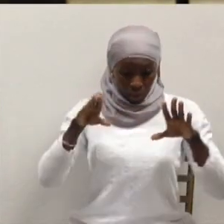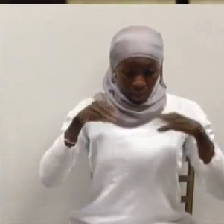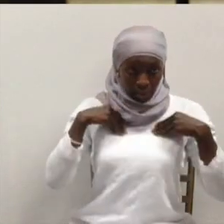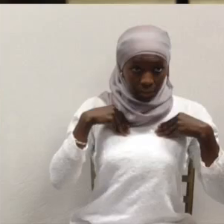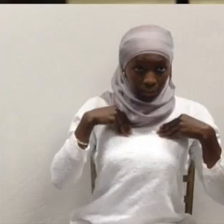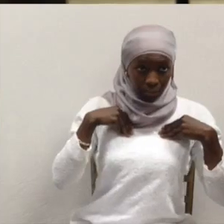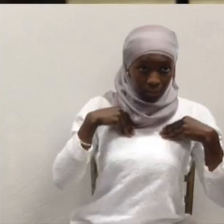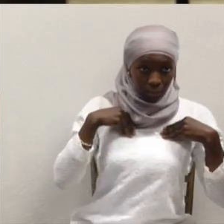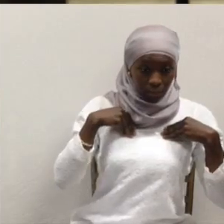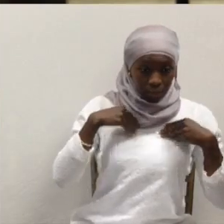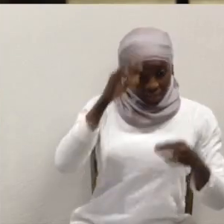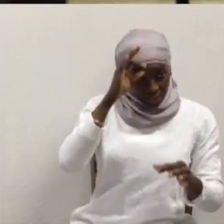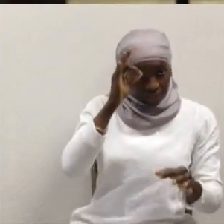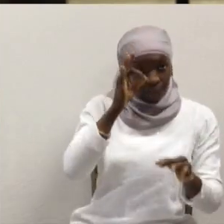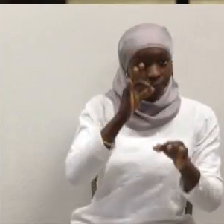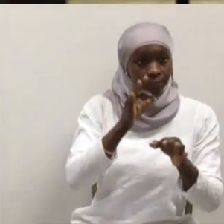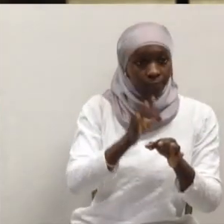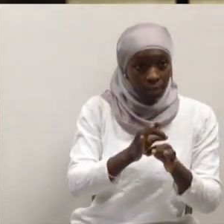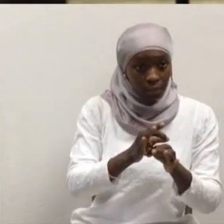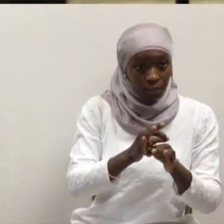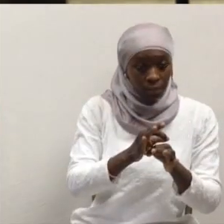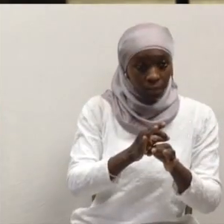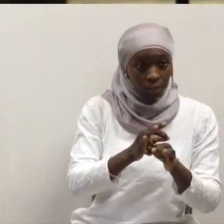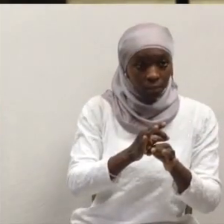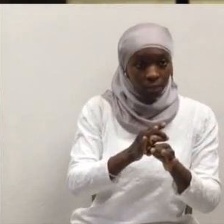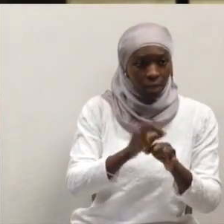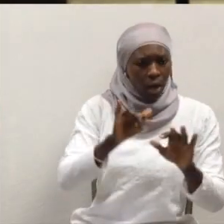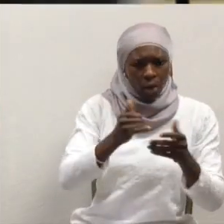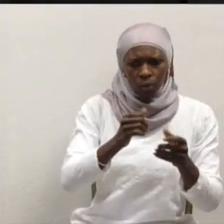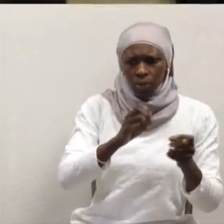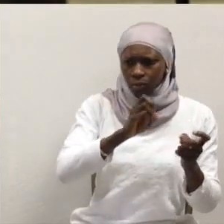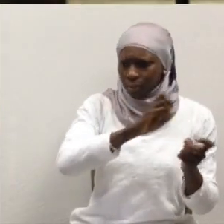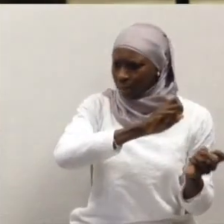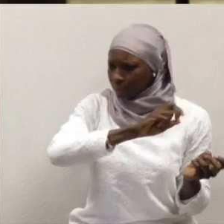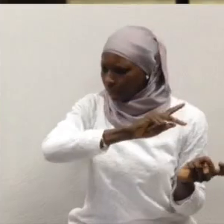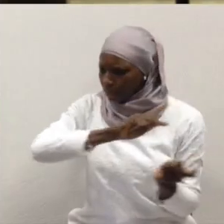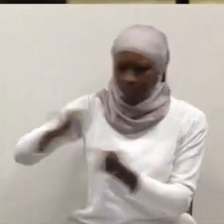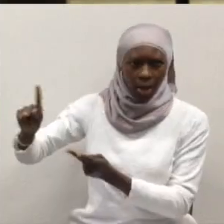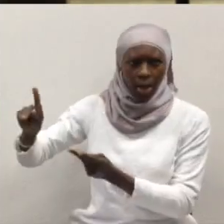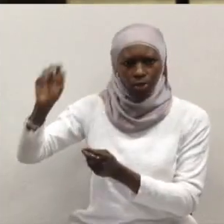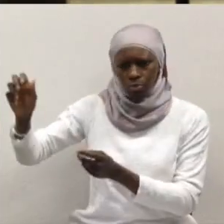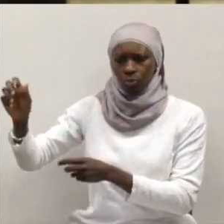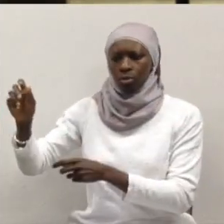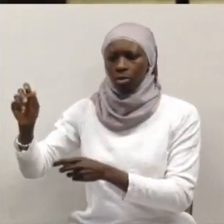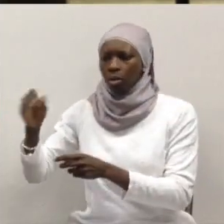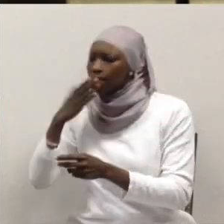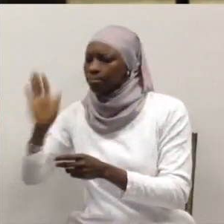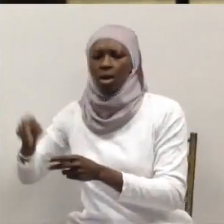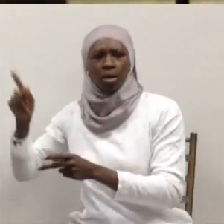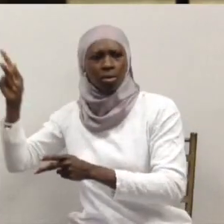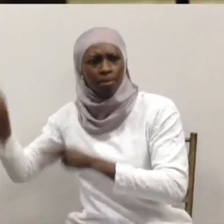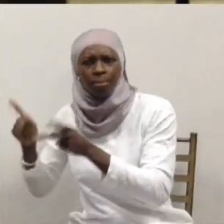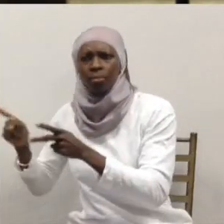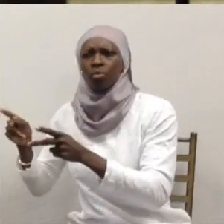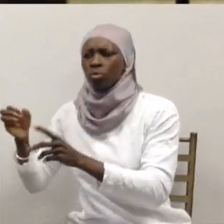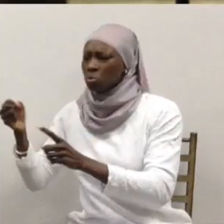How could you send him back to people who would and have been persecuting Muslims for years?